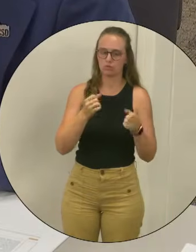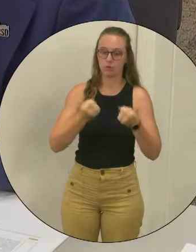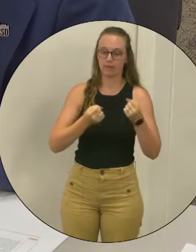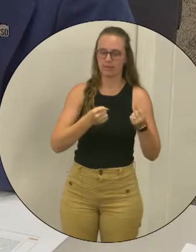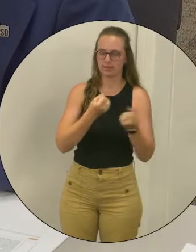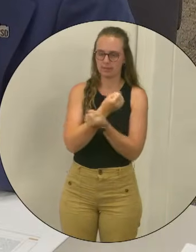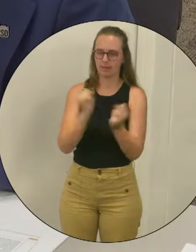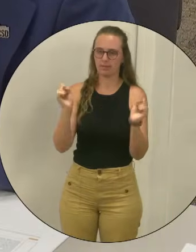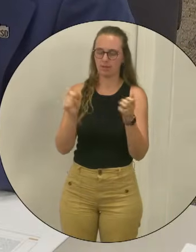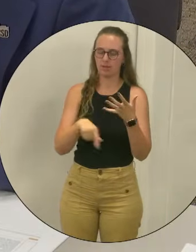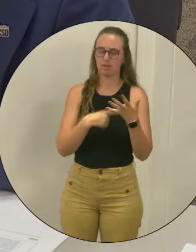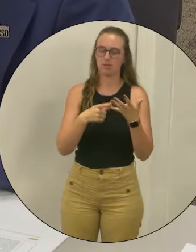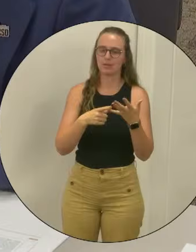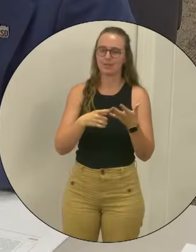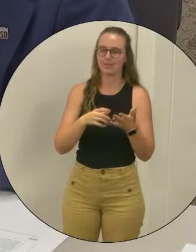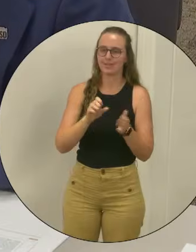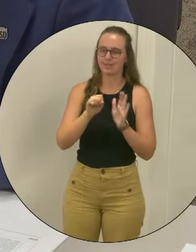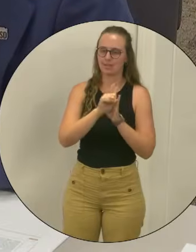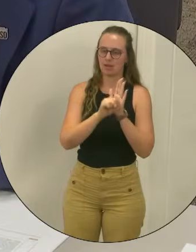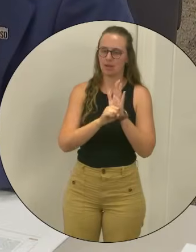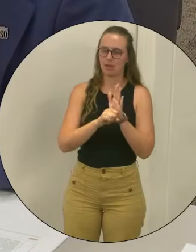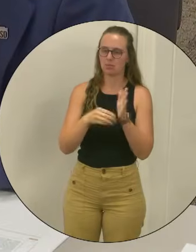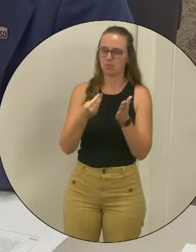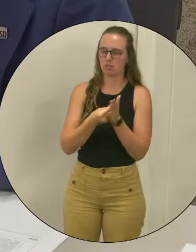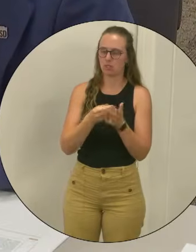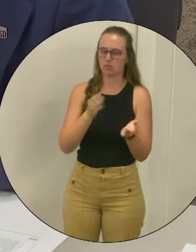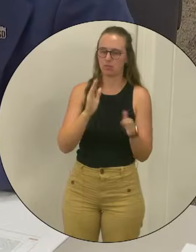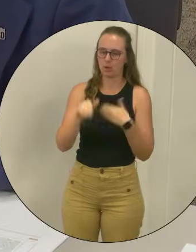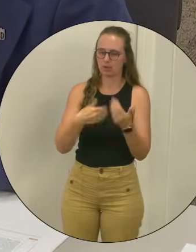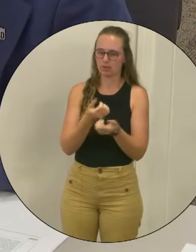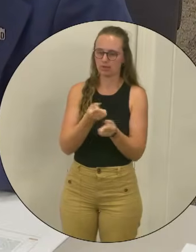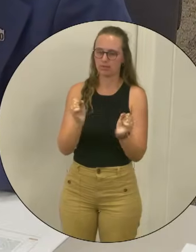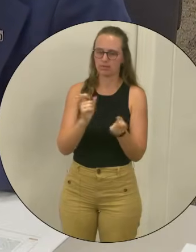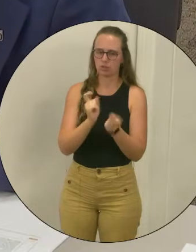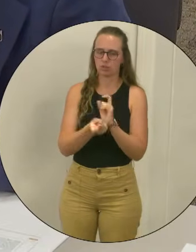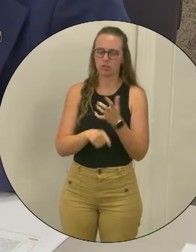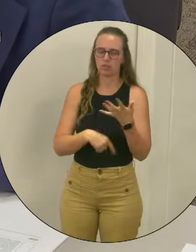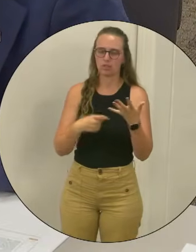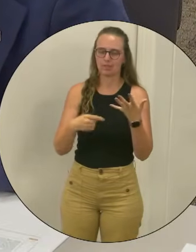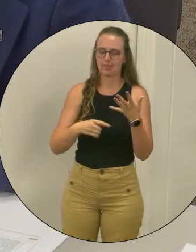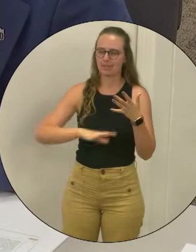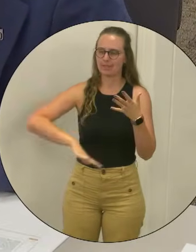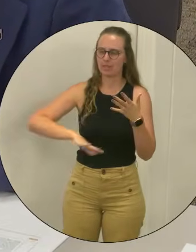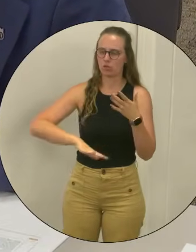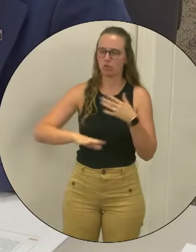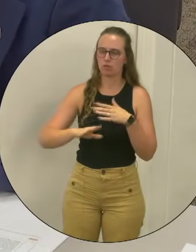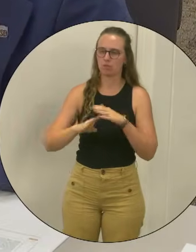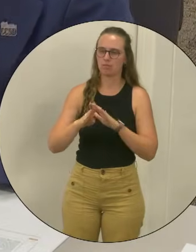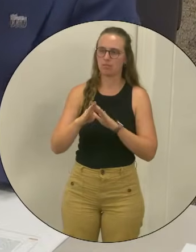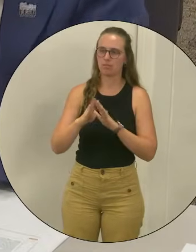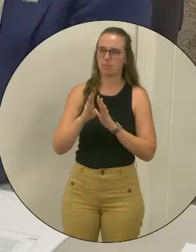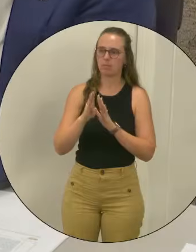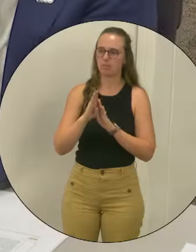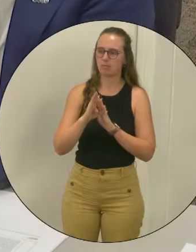recommendations. State budget process updates. And then 6 standard-based grading